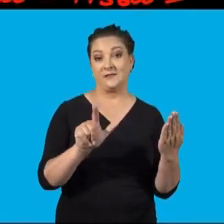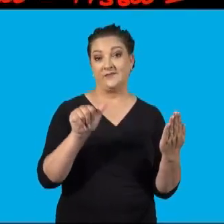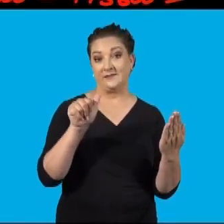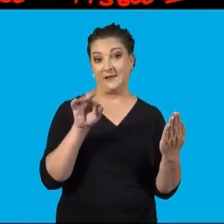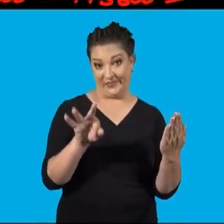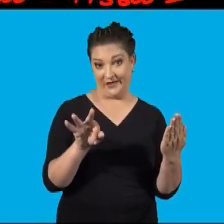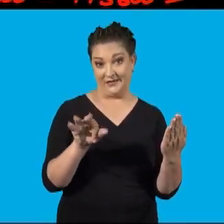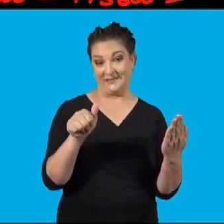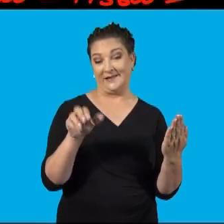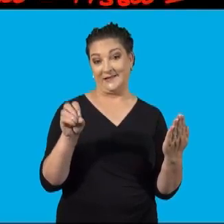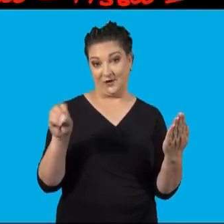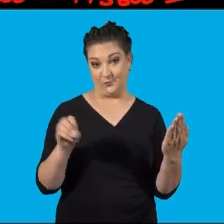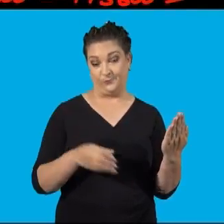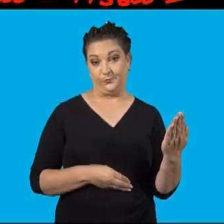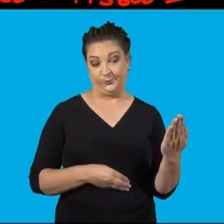minus